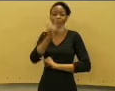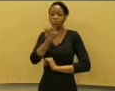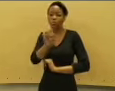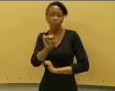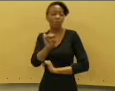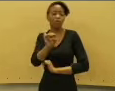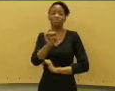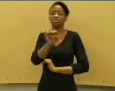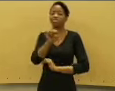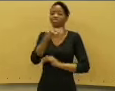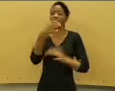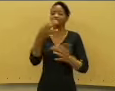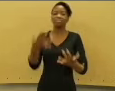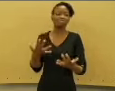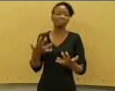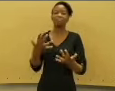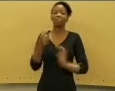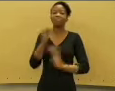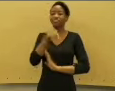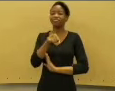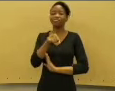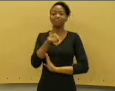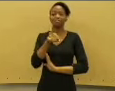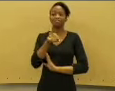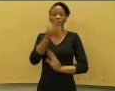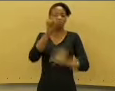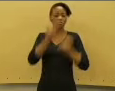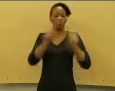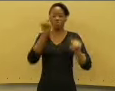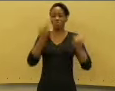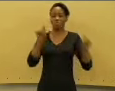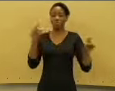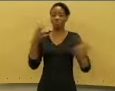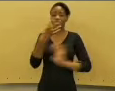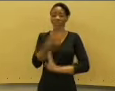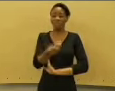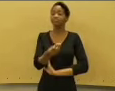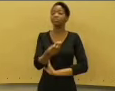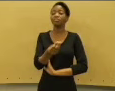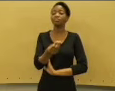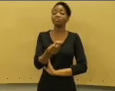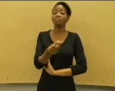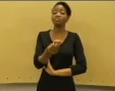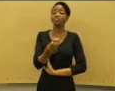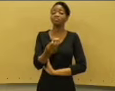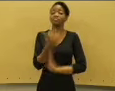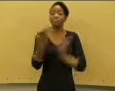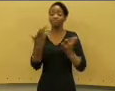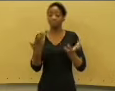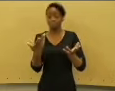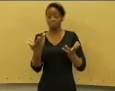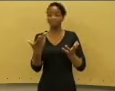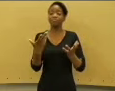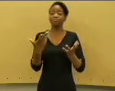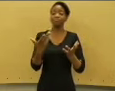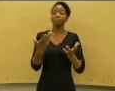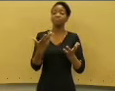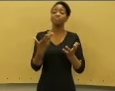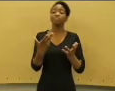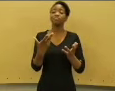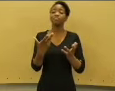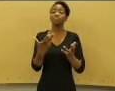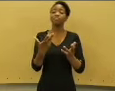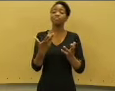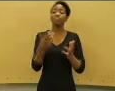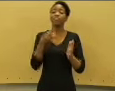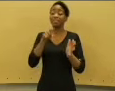in the BDSM sector, are actually mobility aids that were a lot of the times